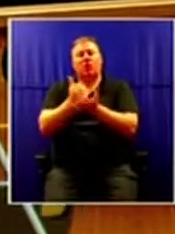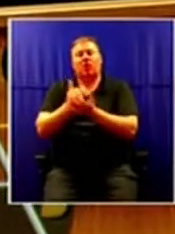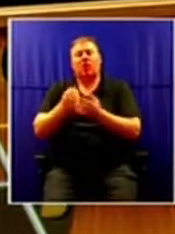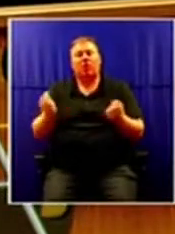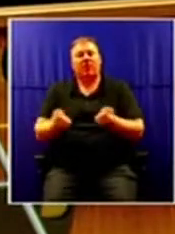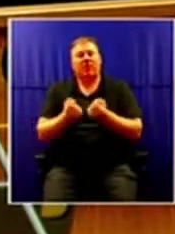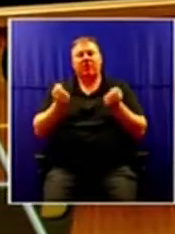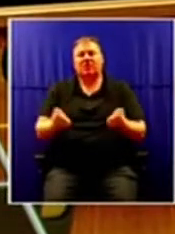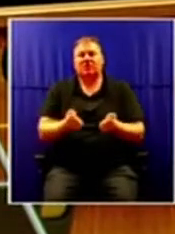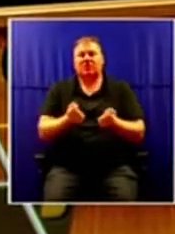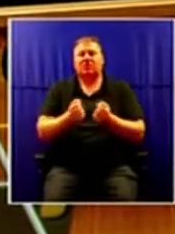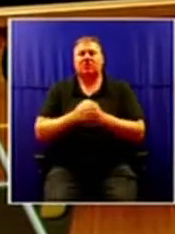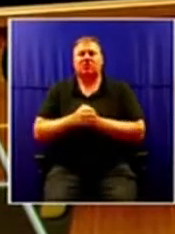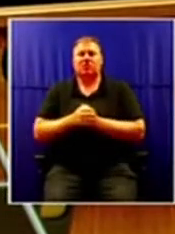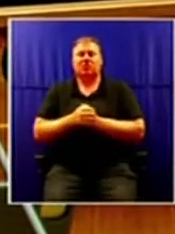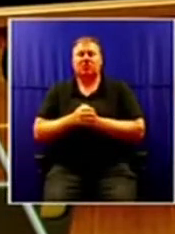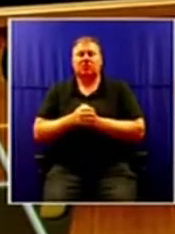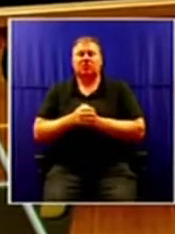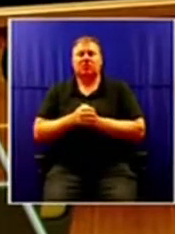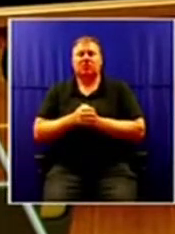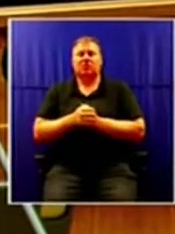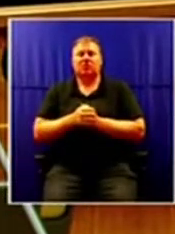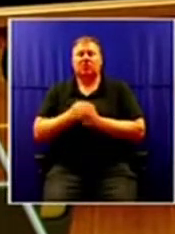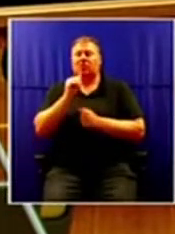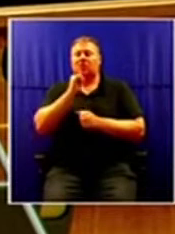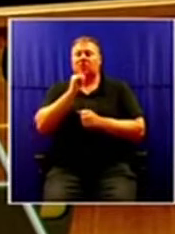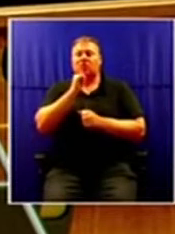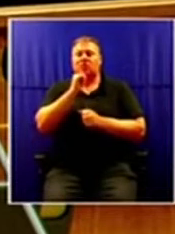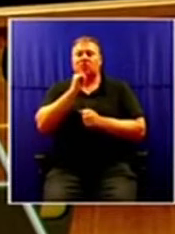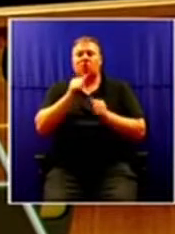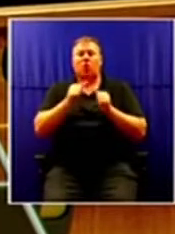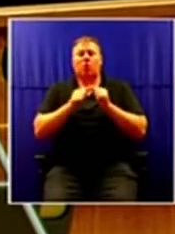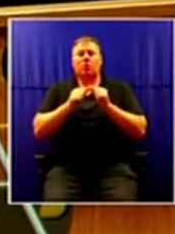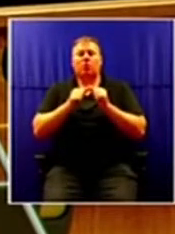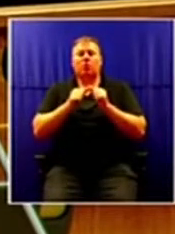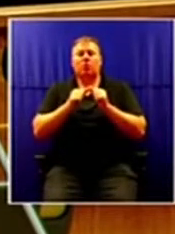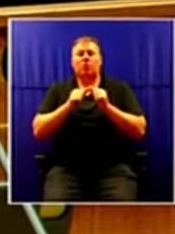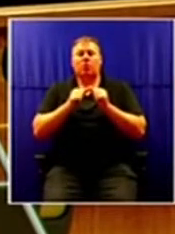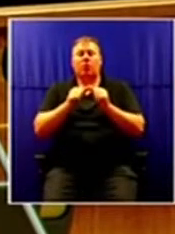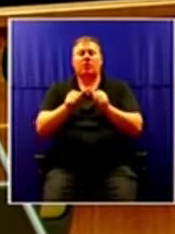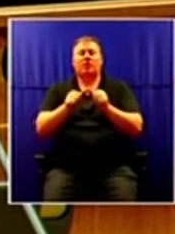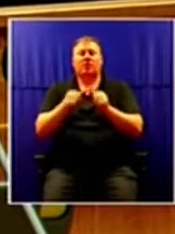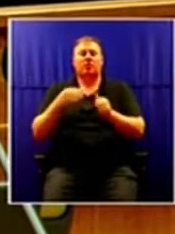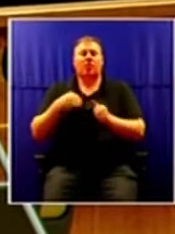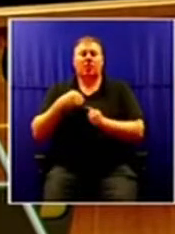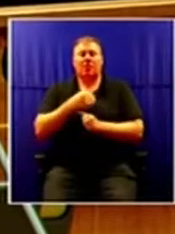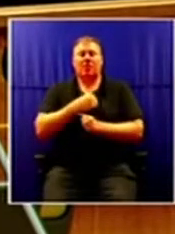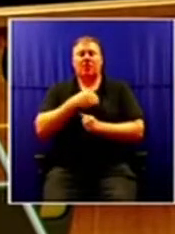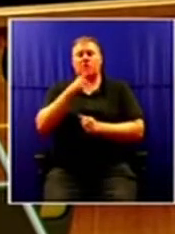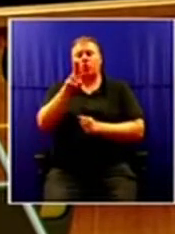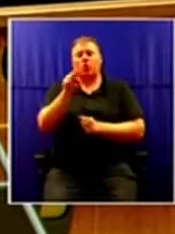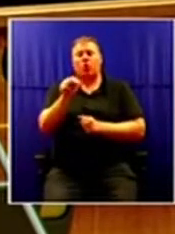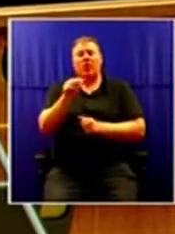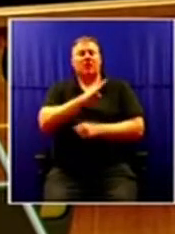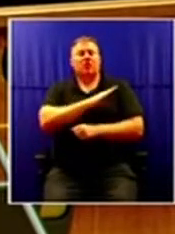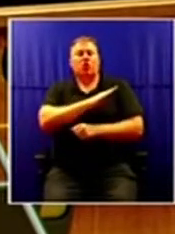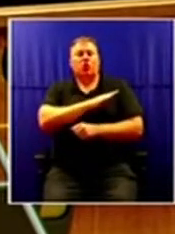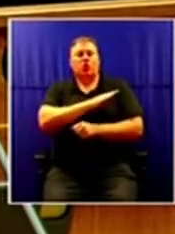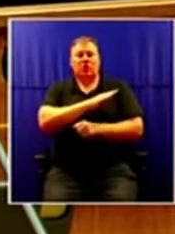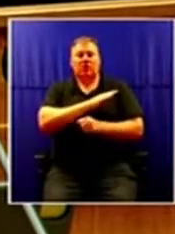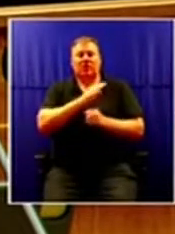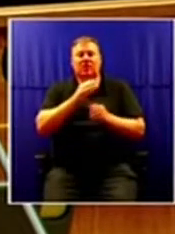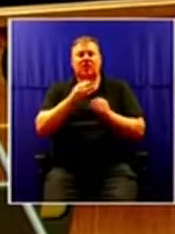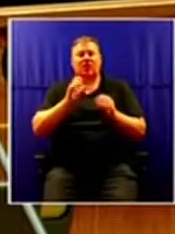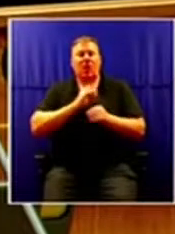our position as a non-permanent member of the United Nations Security Council to strengthen the ties between